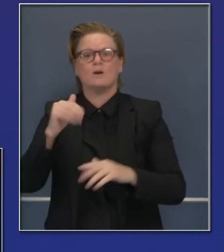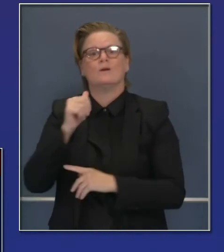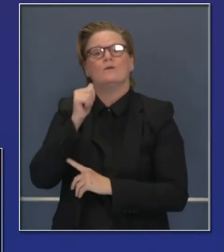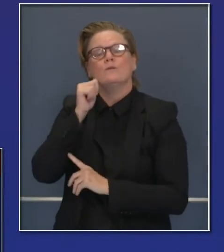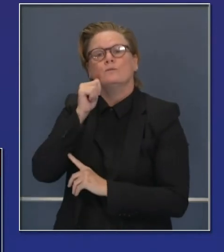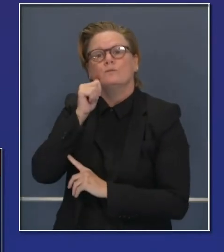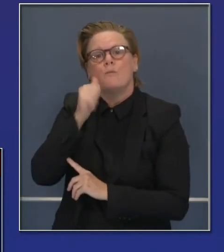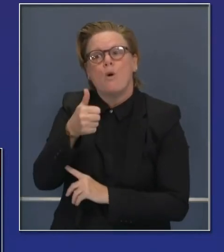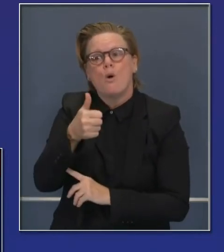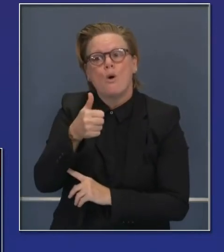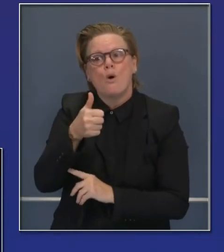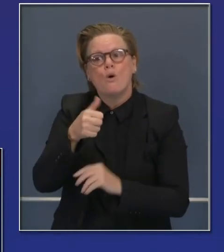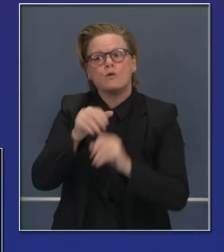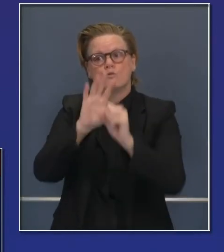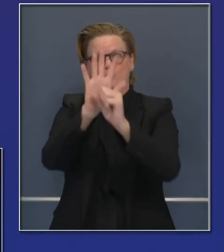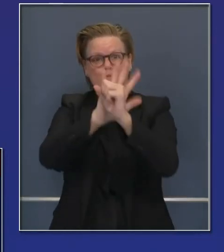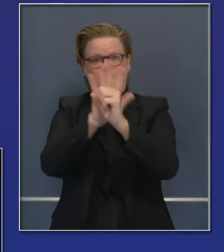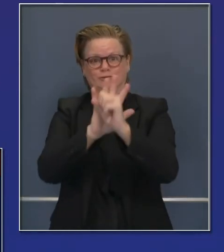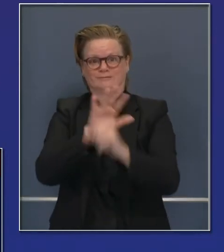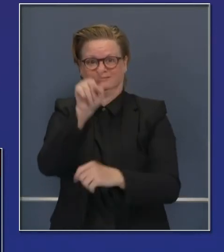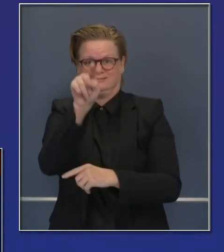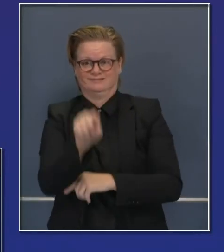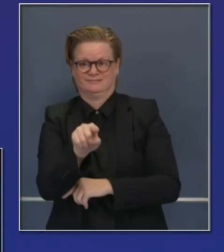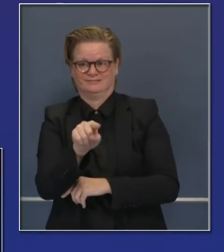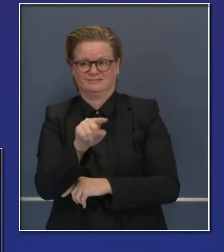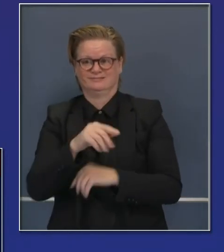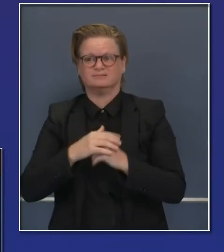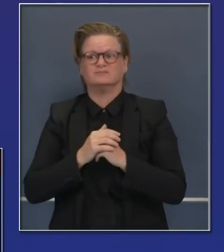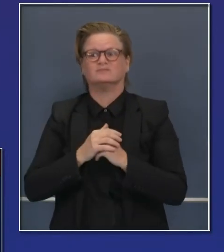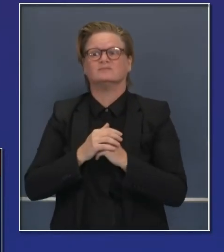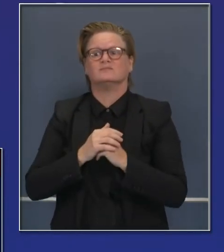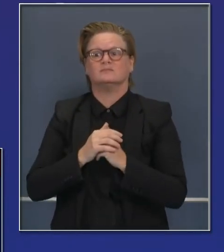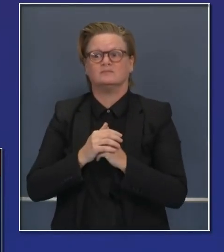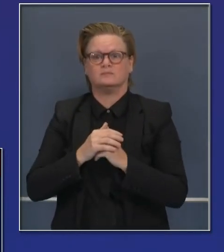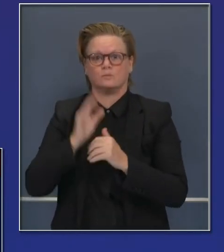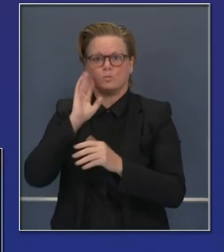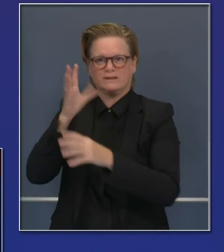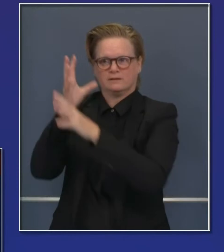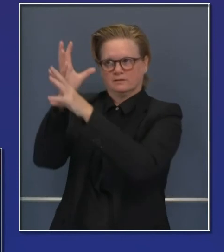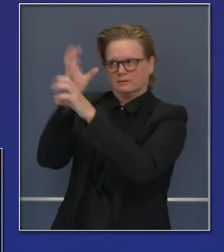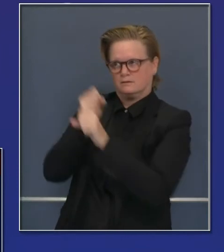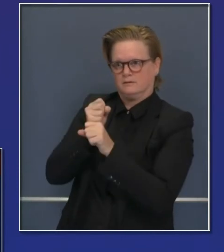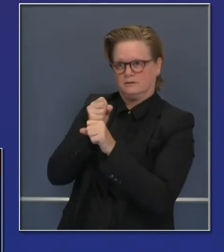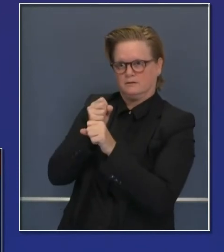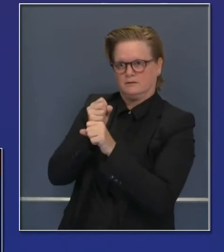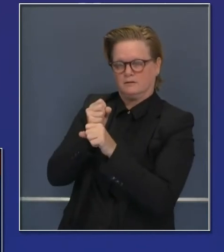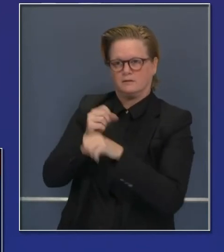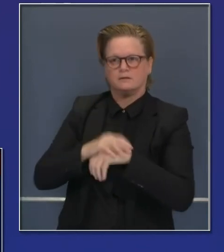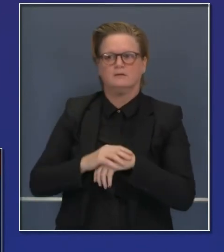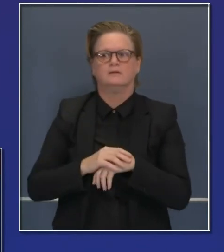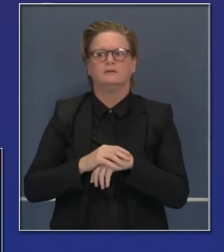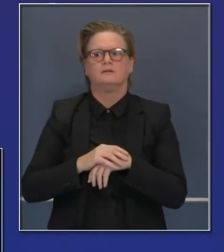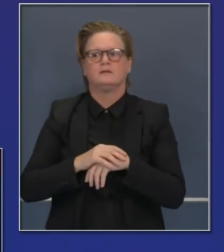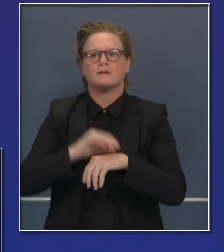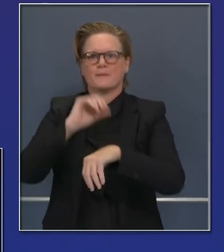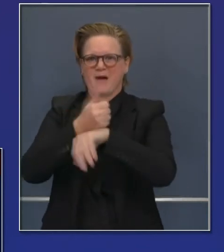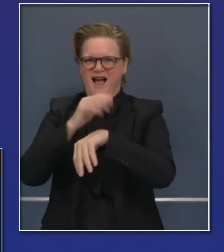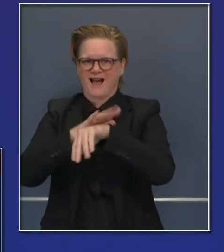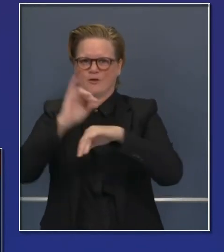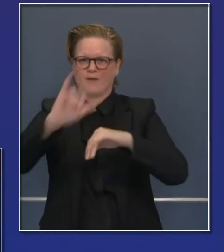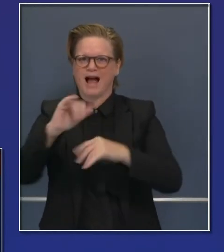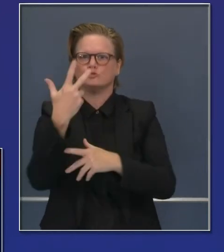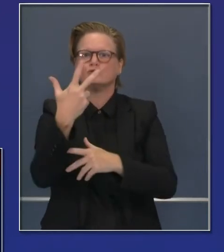the prioritization of these 3 tiers. Tomorrow, they will be making the orders directly to